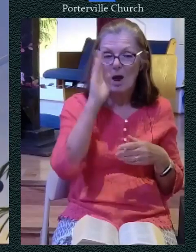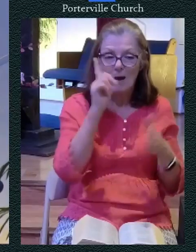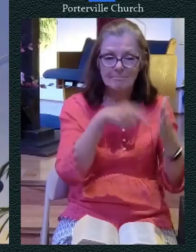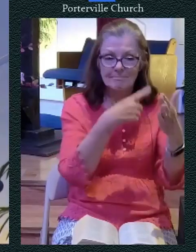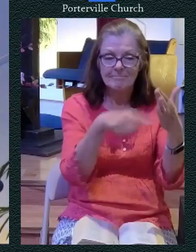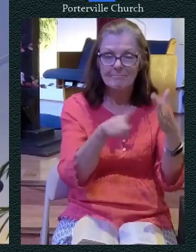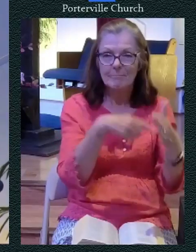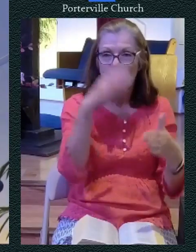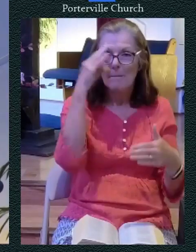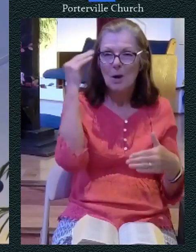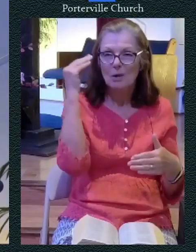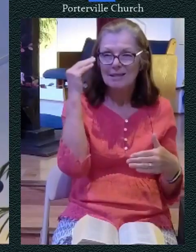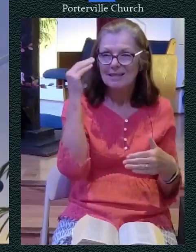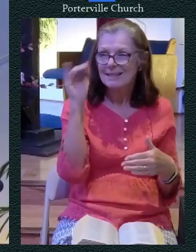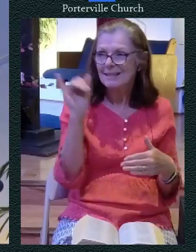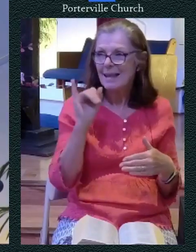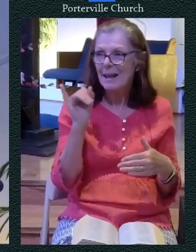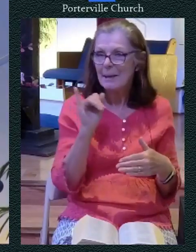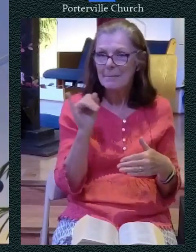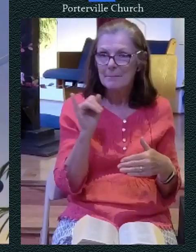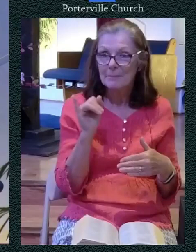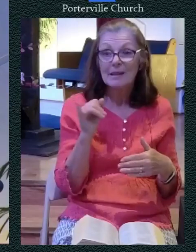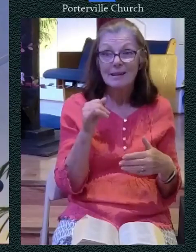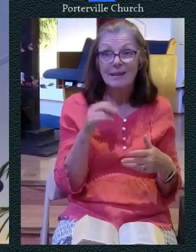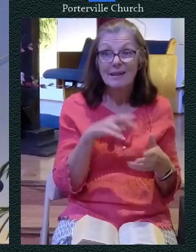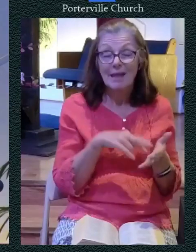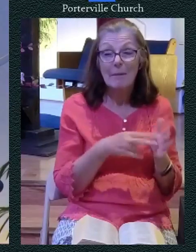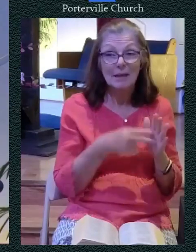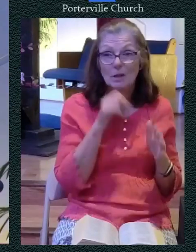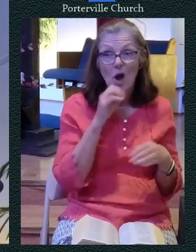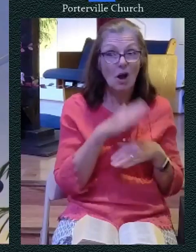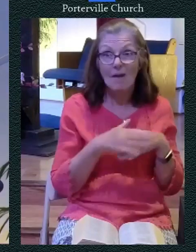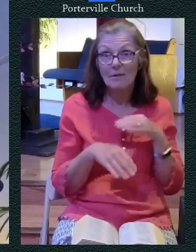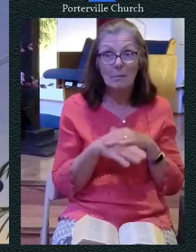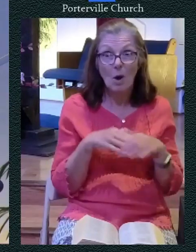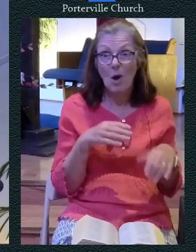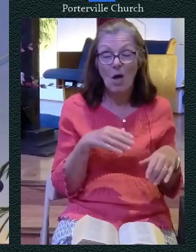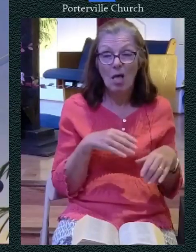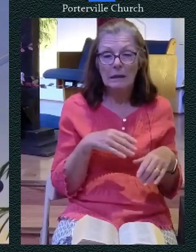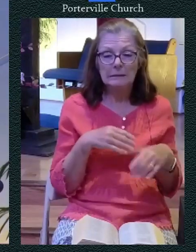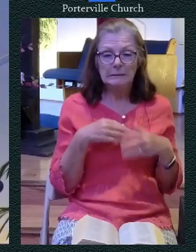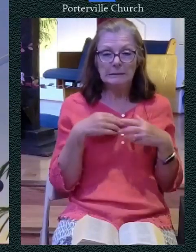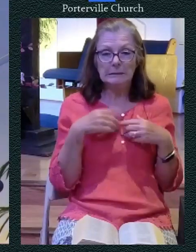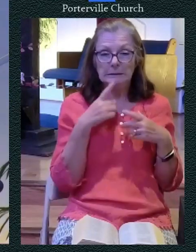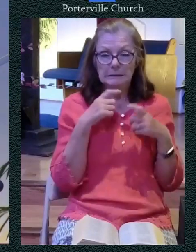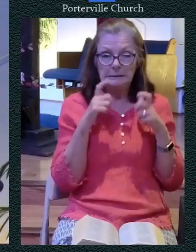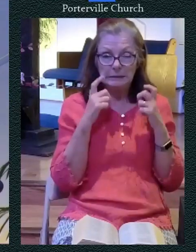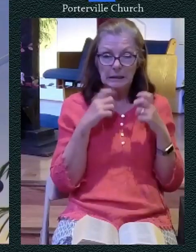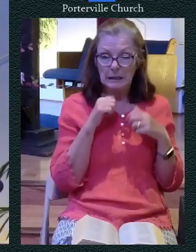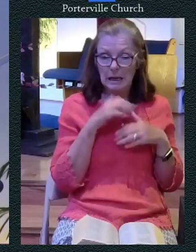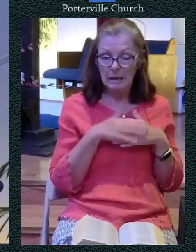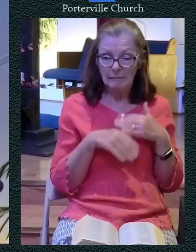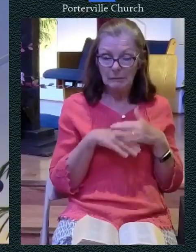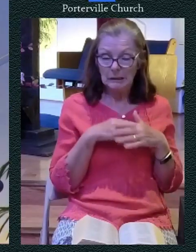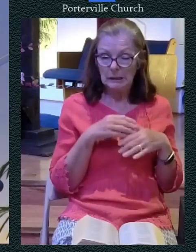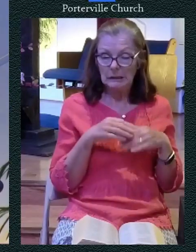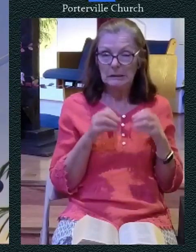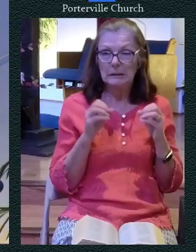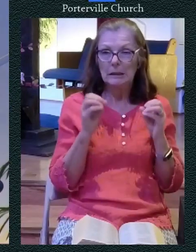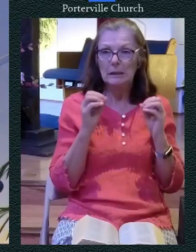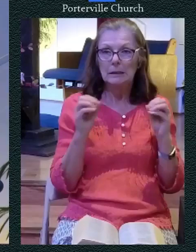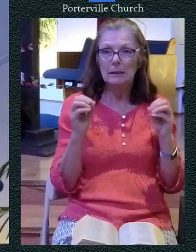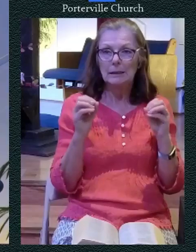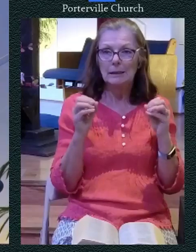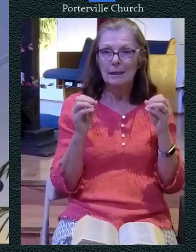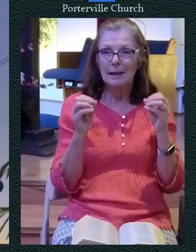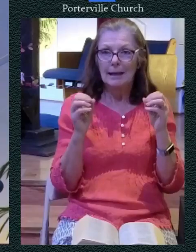God puts us in the heat. It's not comfortable. We go to Hebrews 12 in a few moments. It's not comfortable. No discipline is pleasant at the